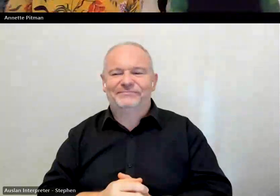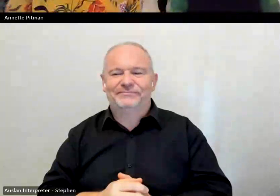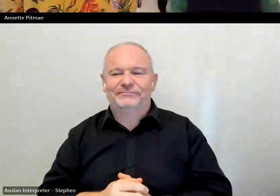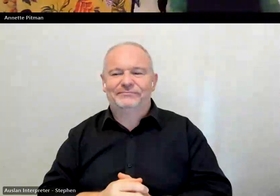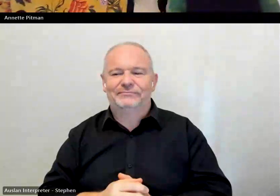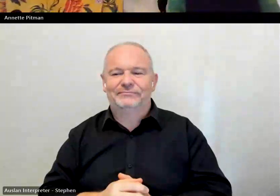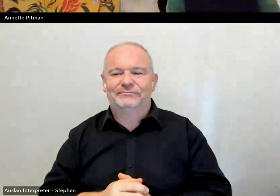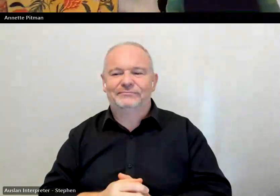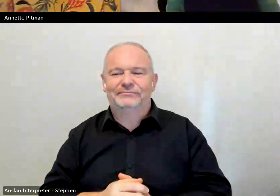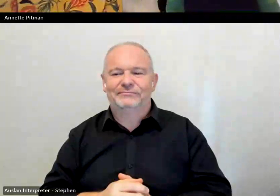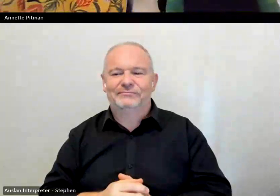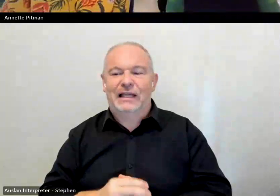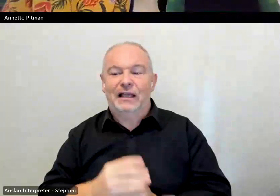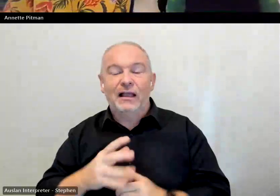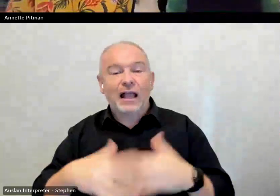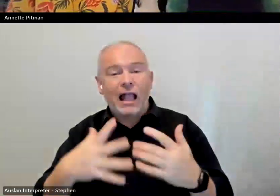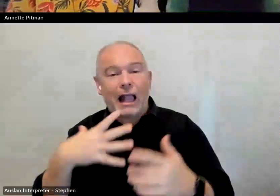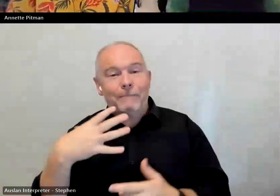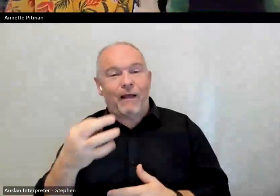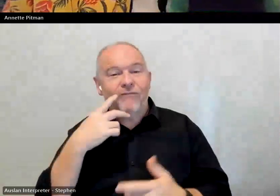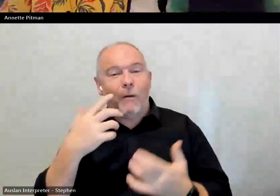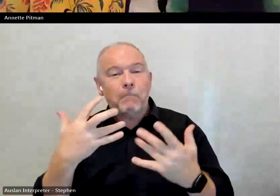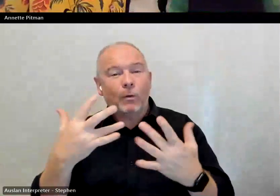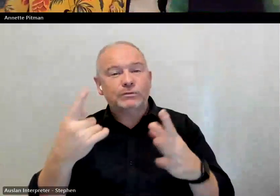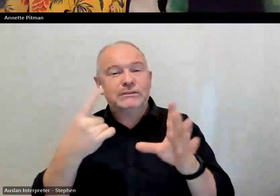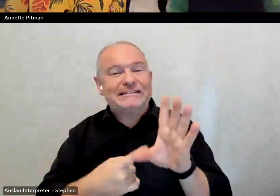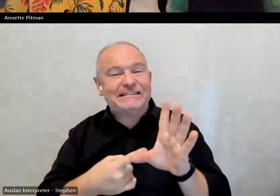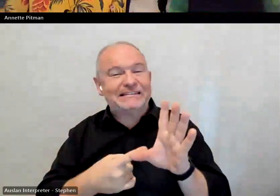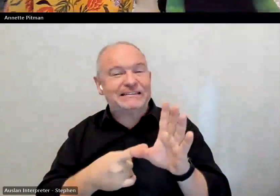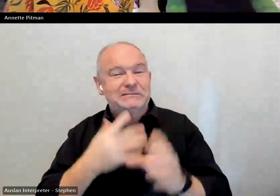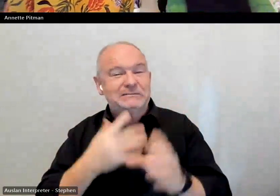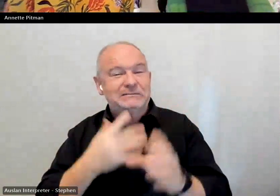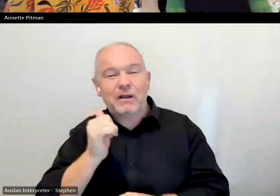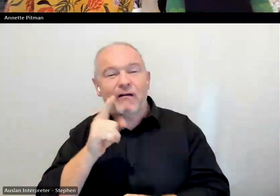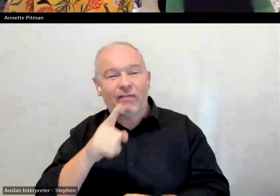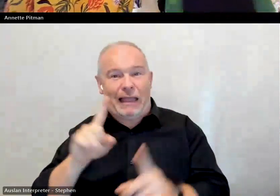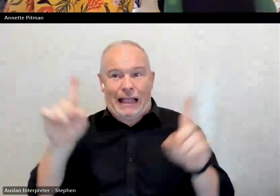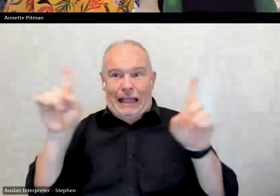Sure. Can anyone apply for multi-year regardless of current